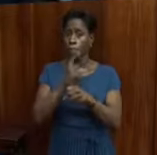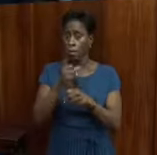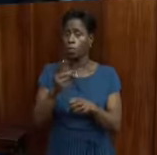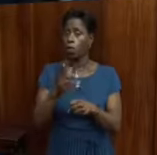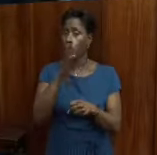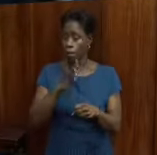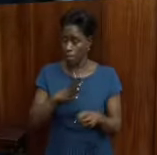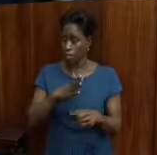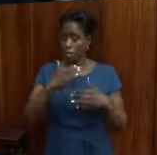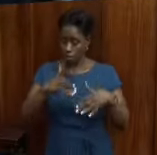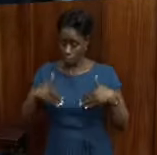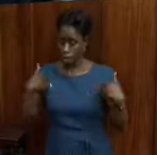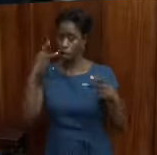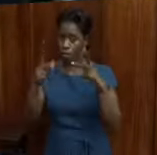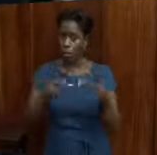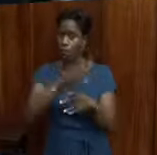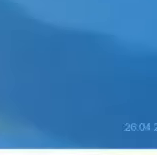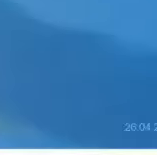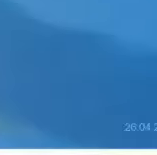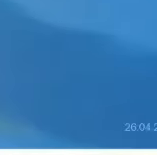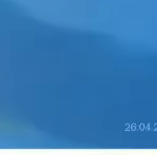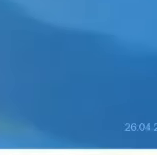persons, and will provide at least